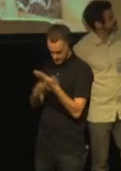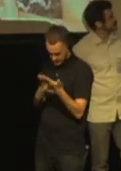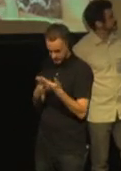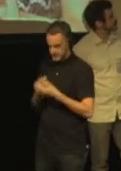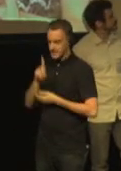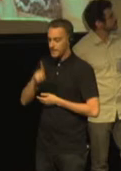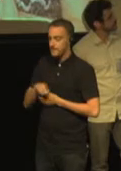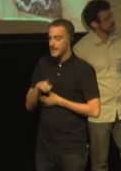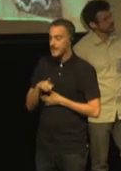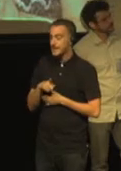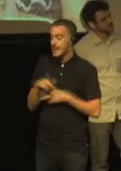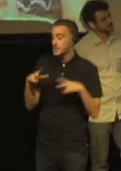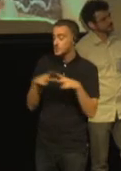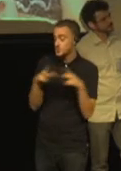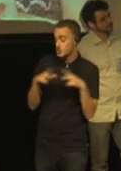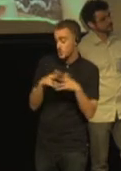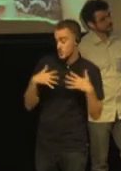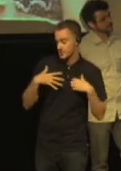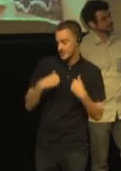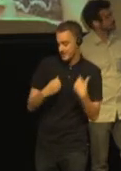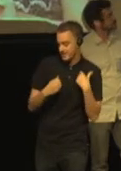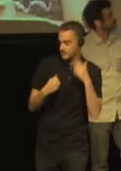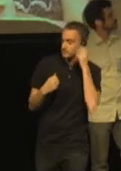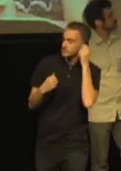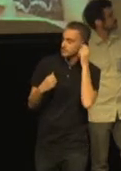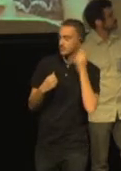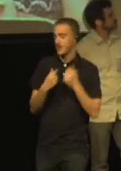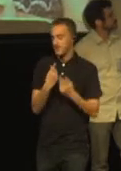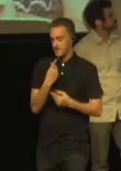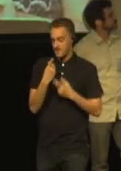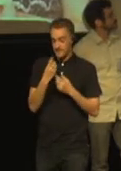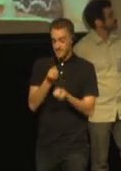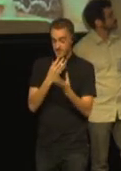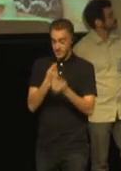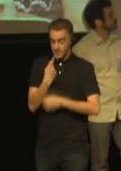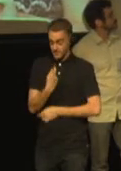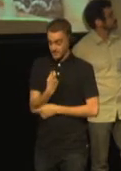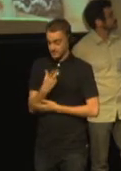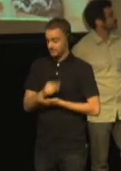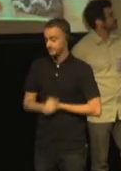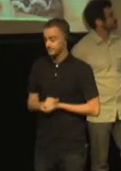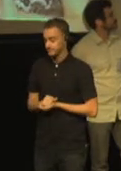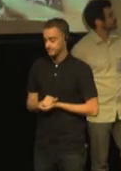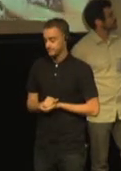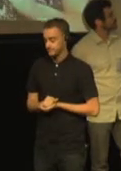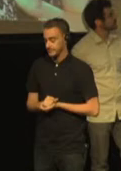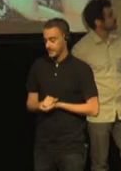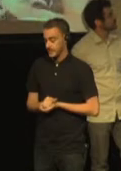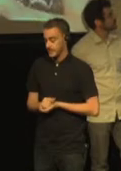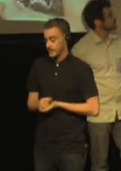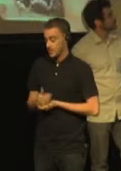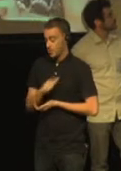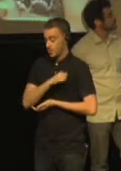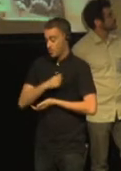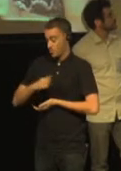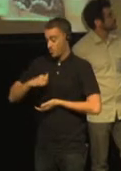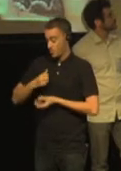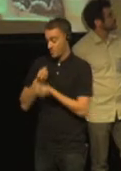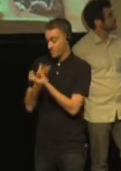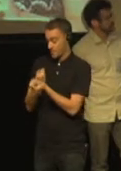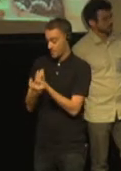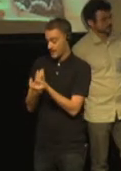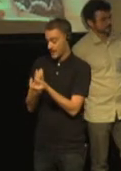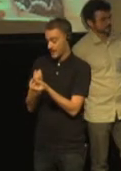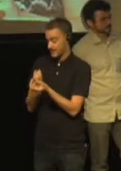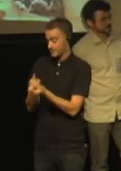the only evidence was from self-report surveys, which we know may discourage deafblind people